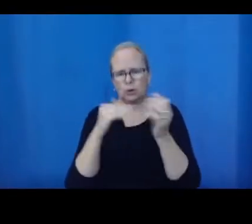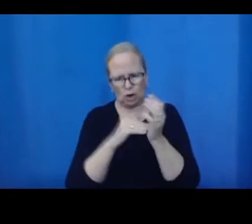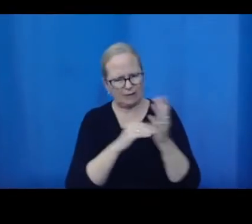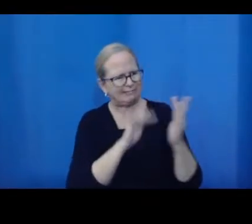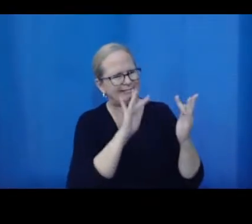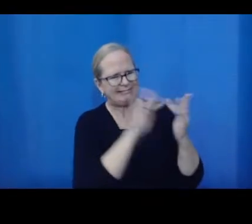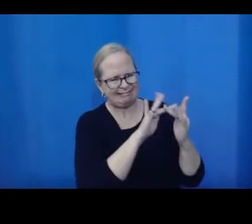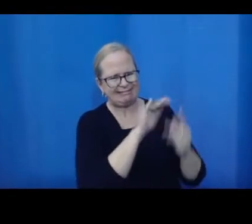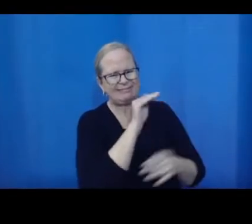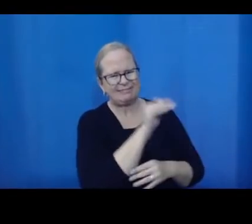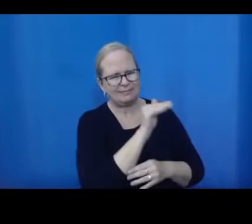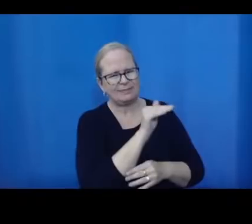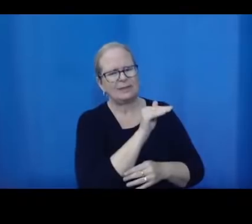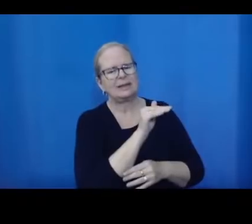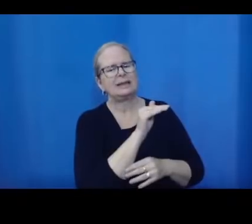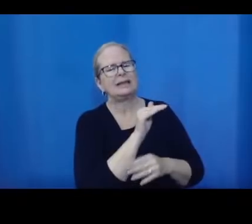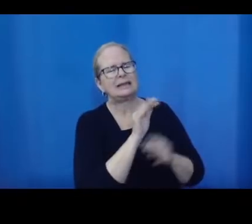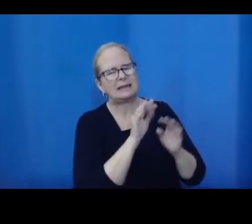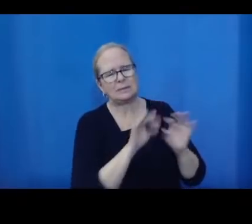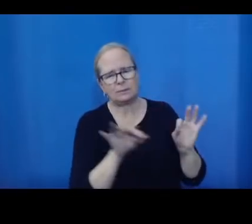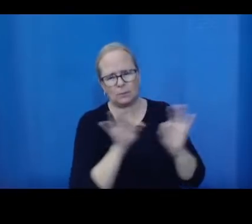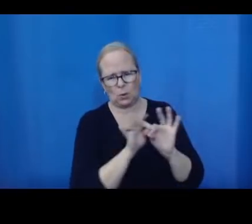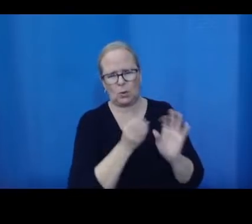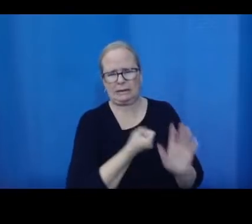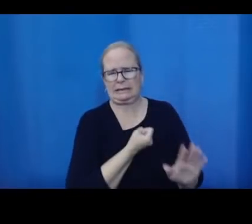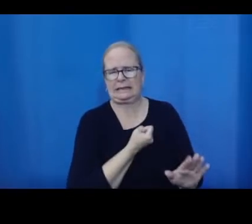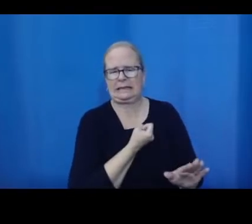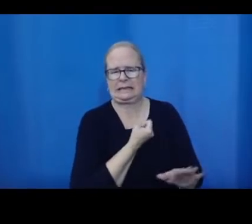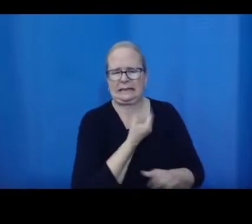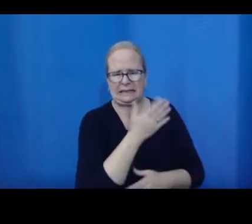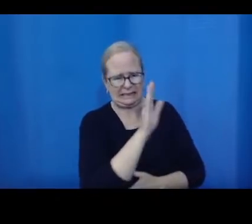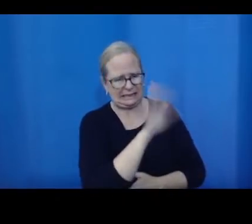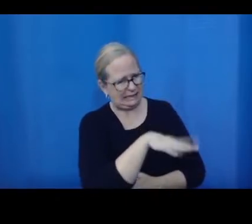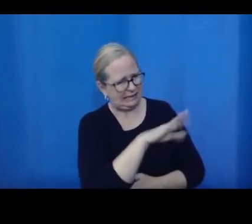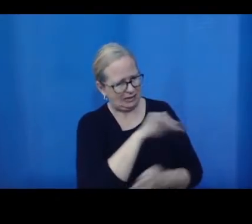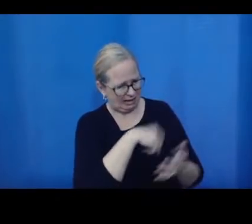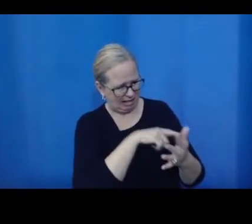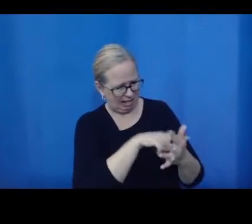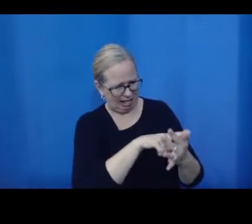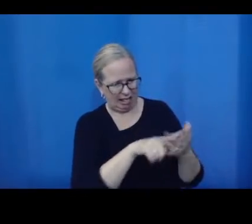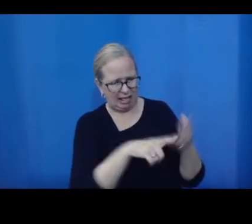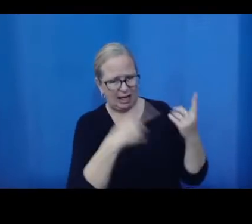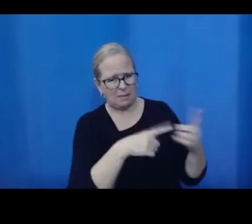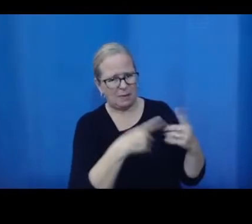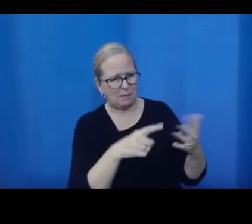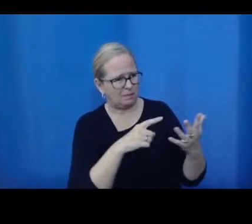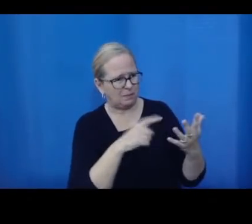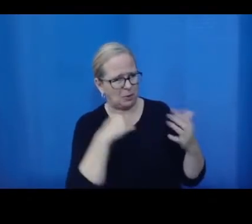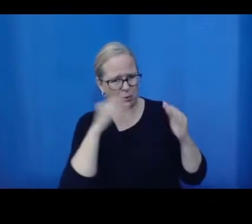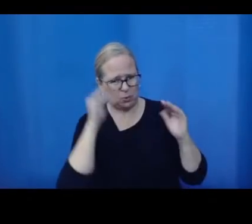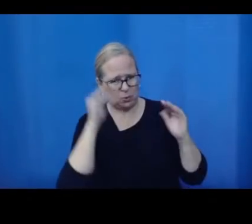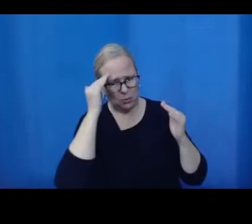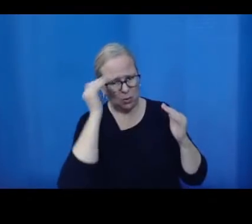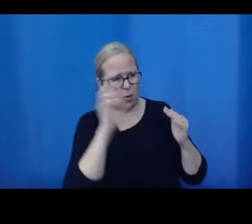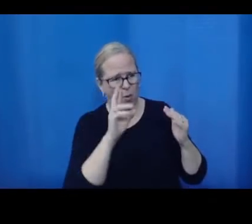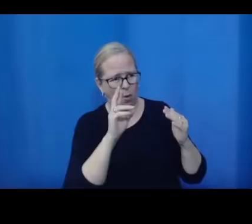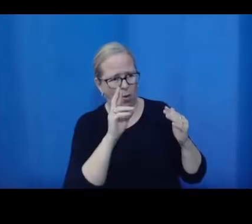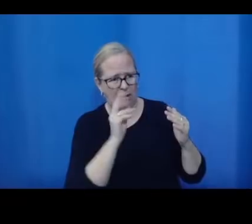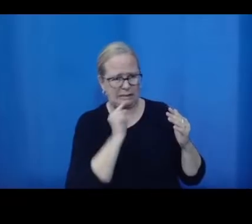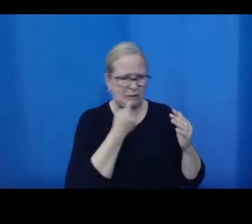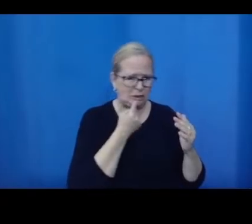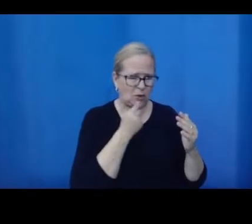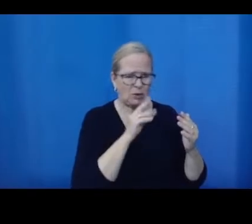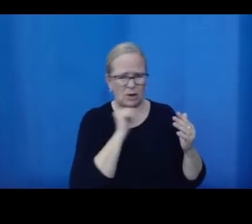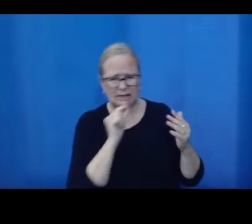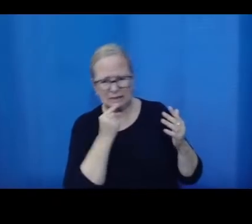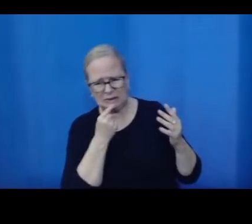be worried? Should I not be worried? What should I be doing about this? Because mental health is a slippery slope of I'm doing okay, and then all of a